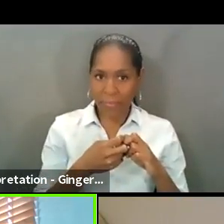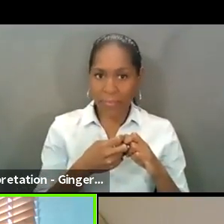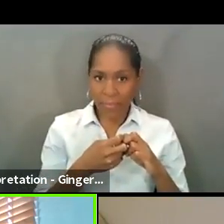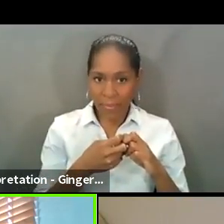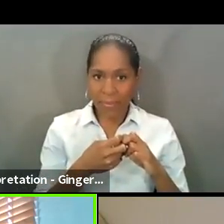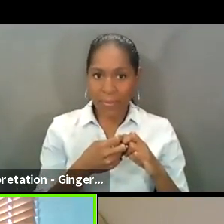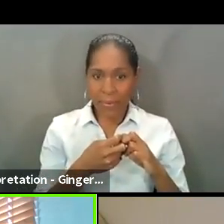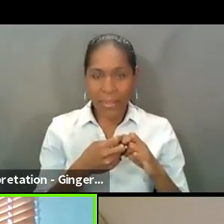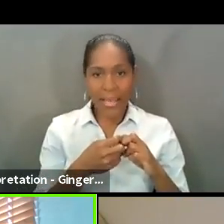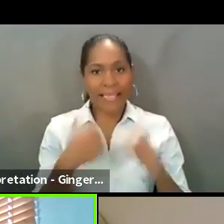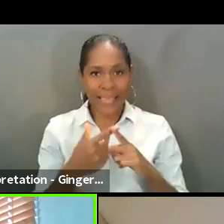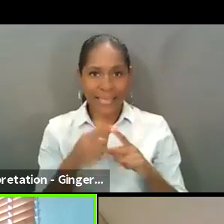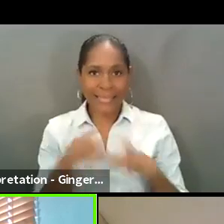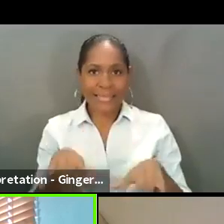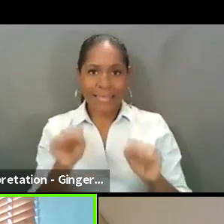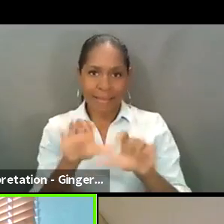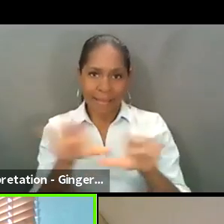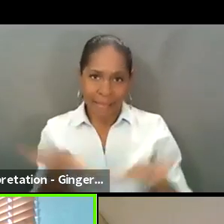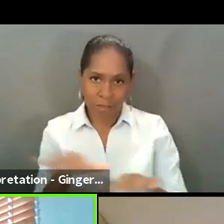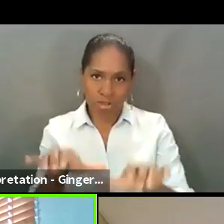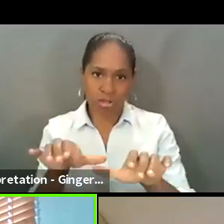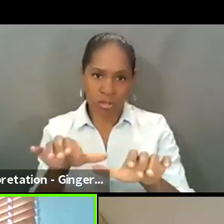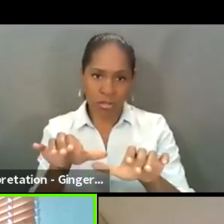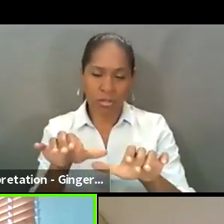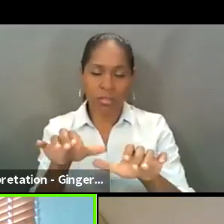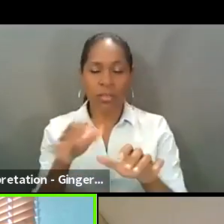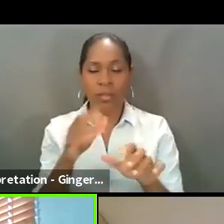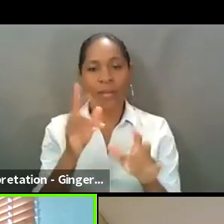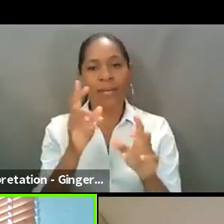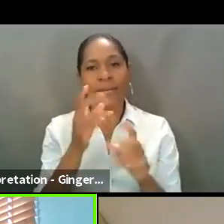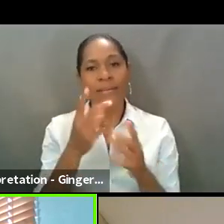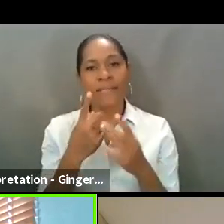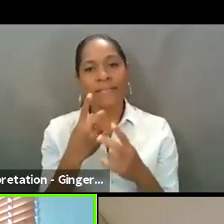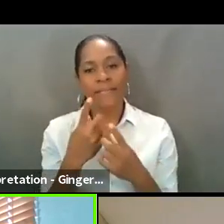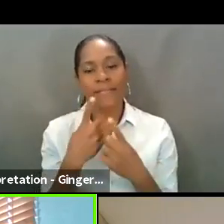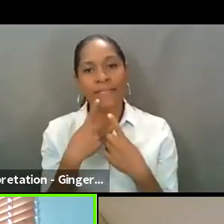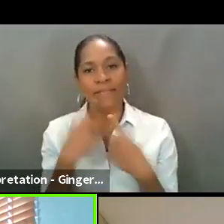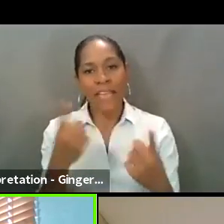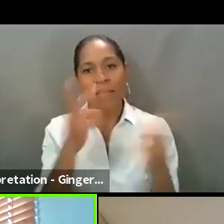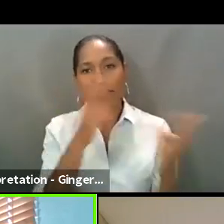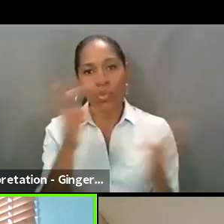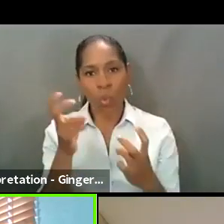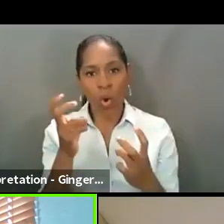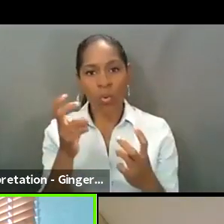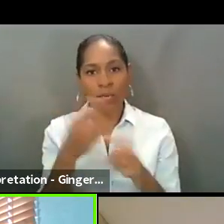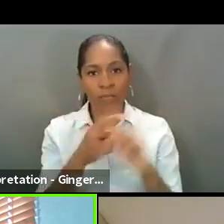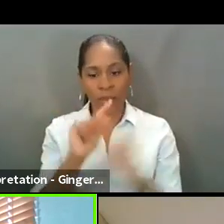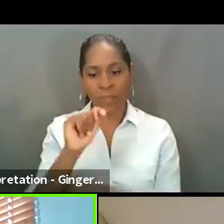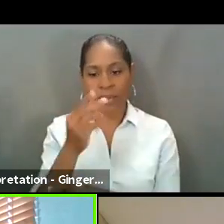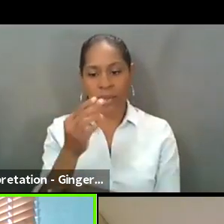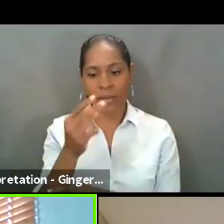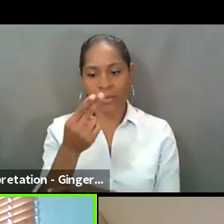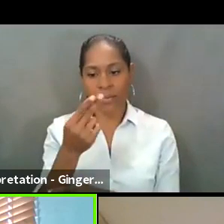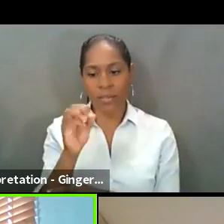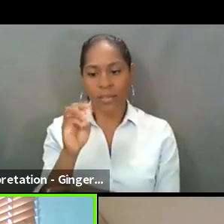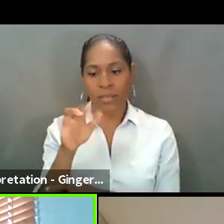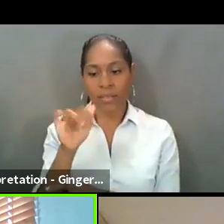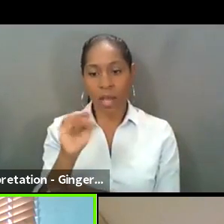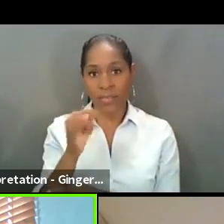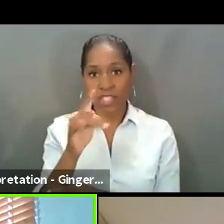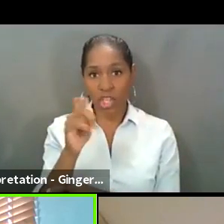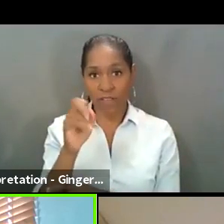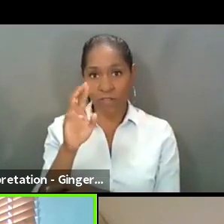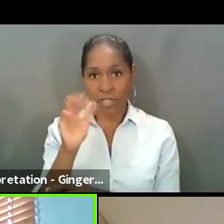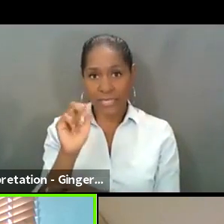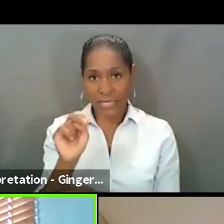actually action. A famous quote from Thomas Jefferson is, "Knowledge is power." What I will add,